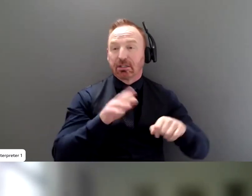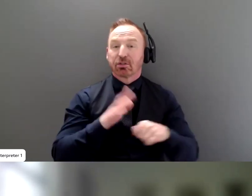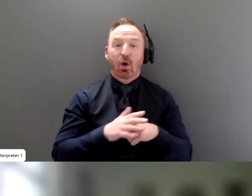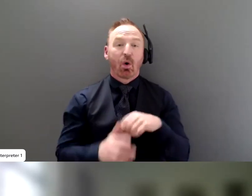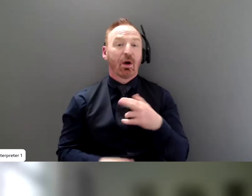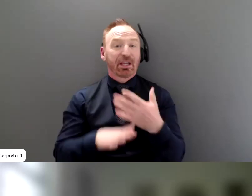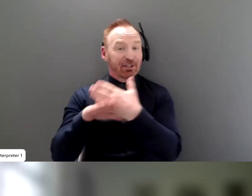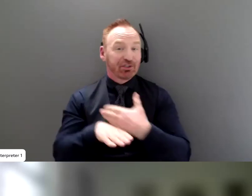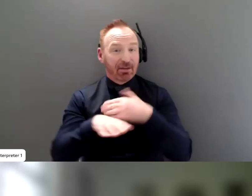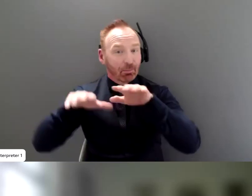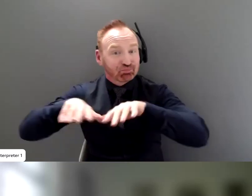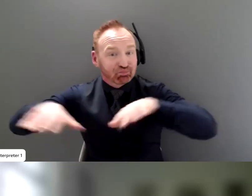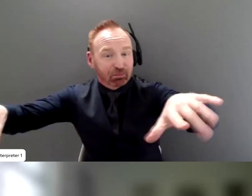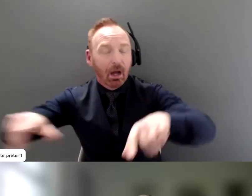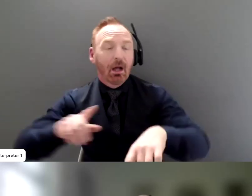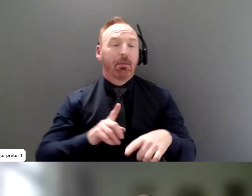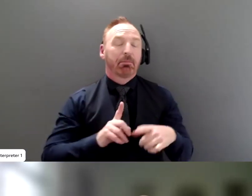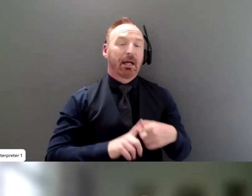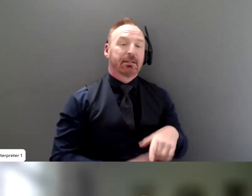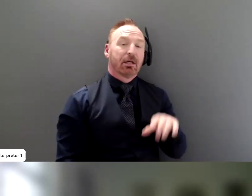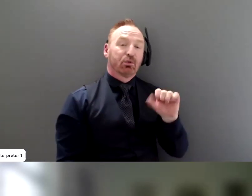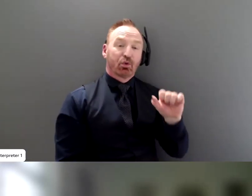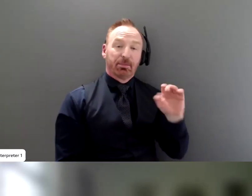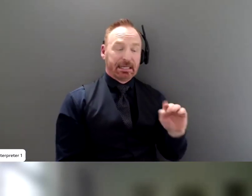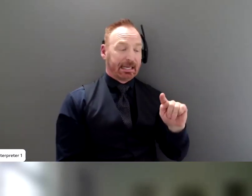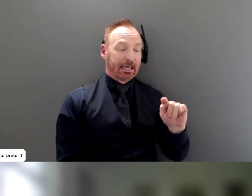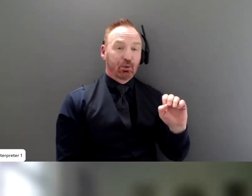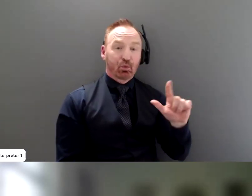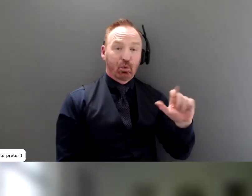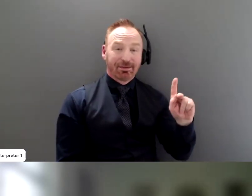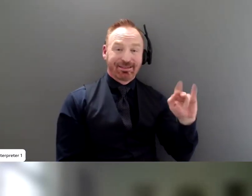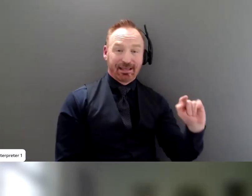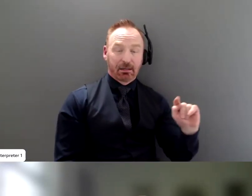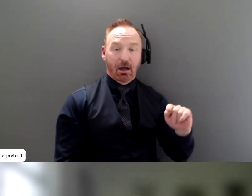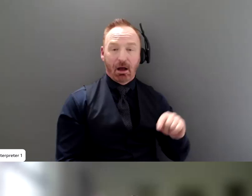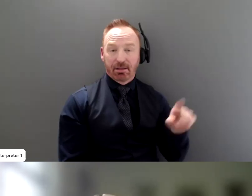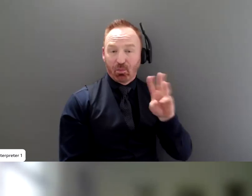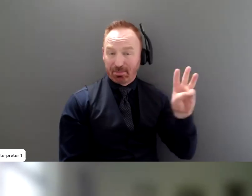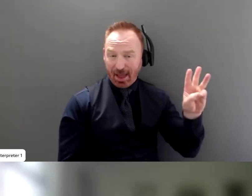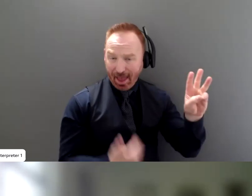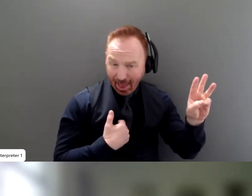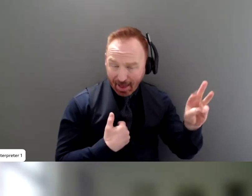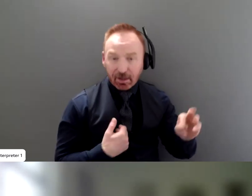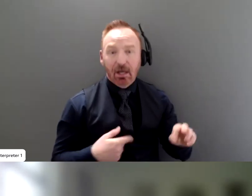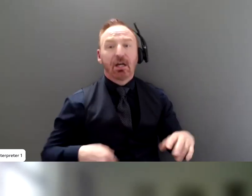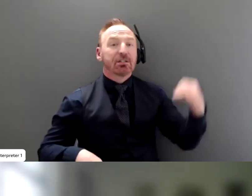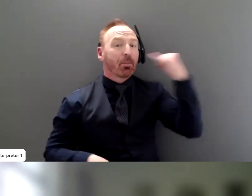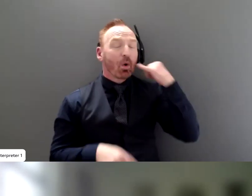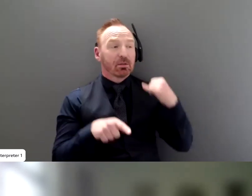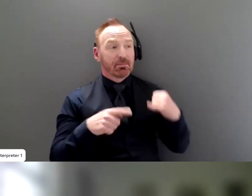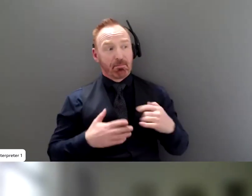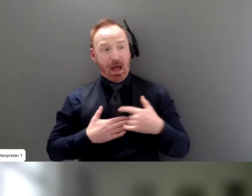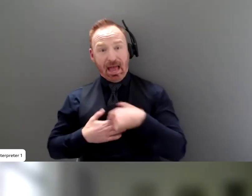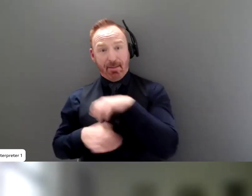media toolkit on our website if you wanted to share on your own platform, and it includes sample posts that you can